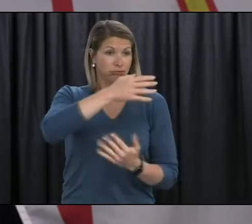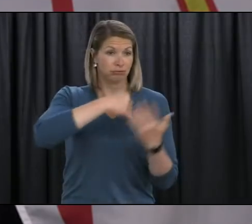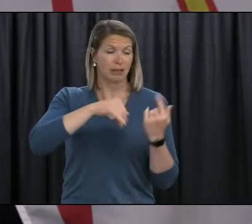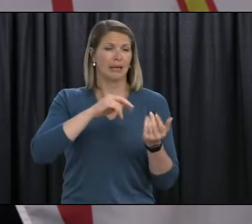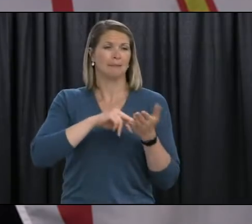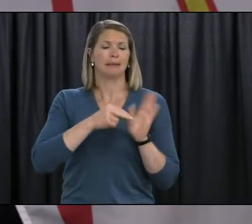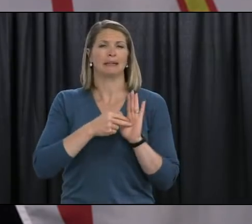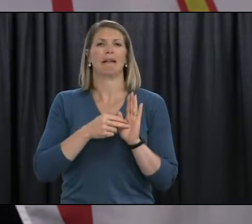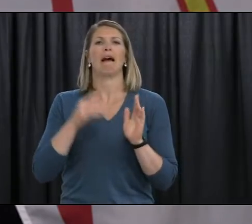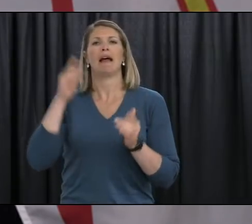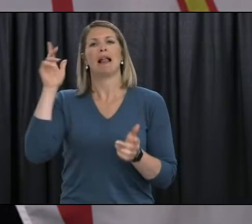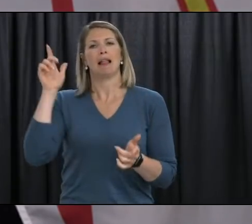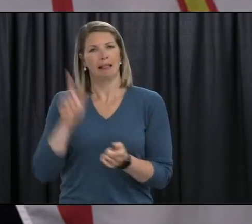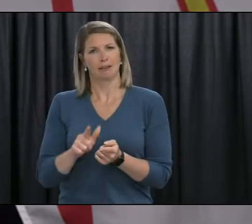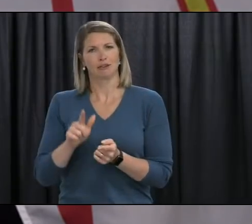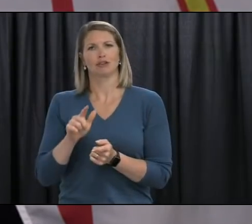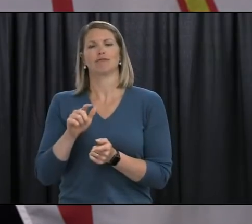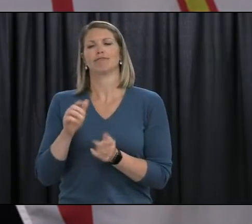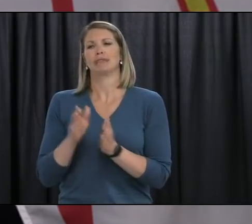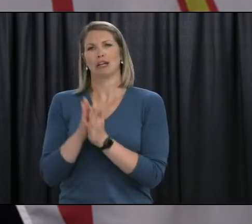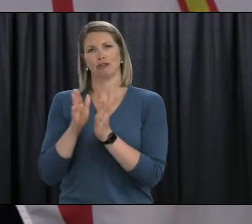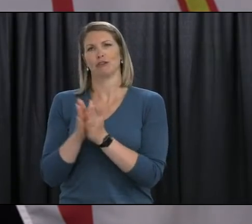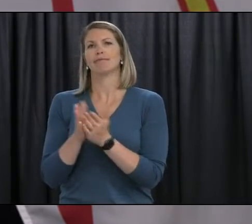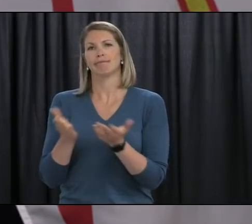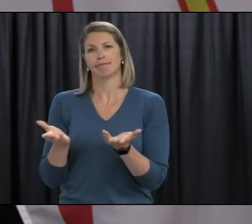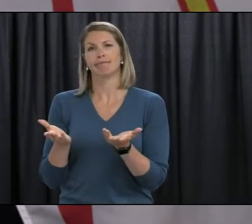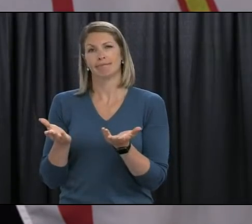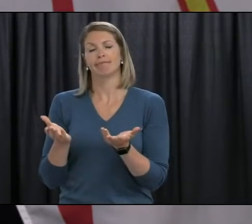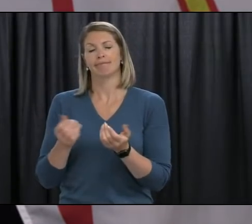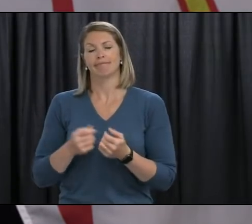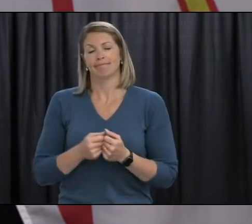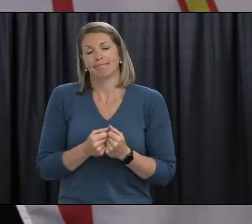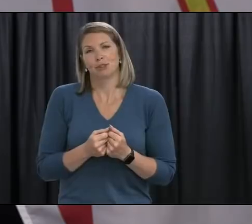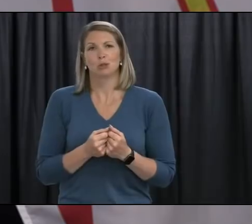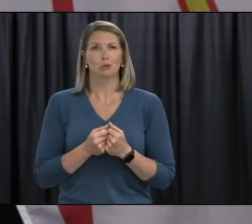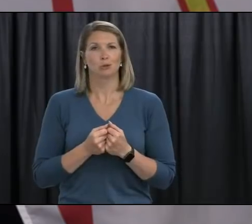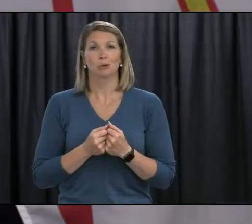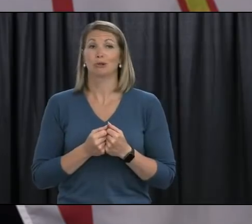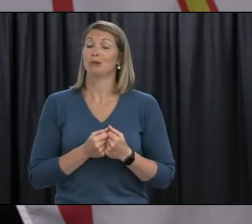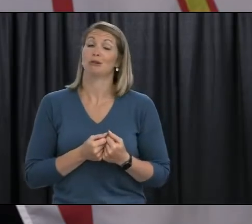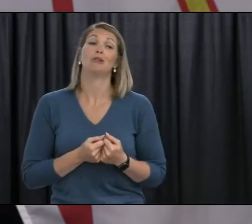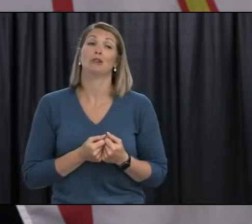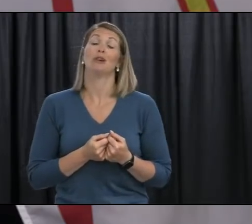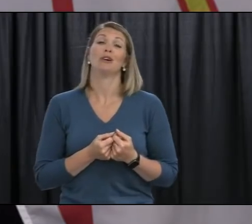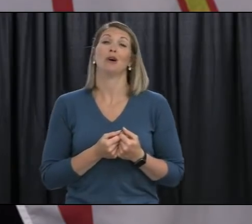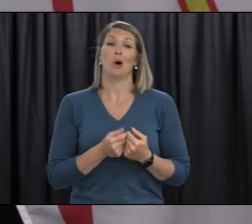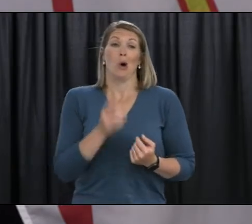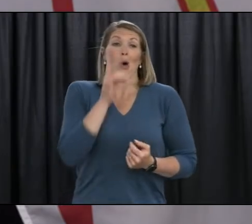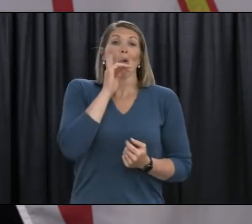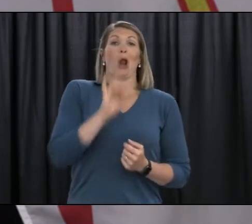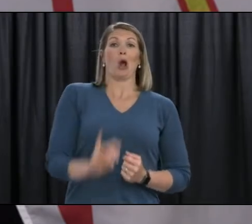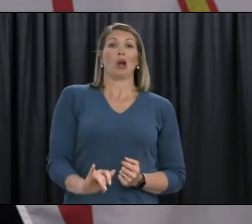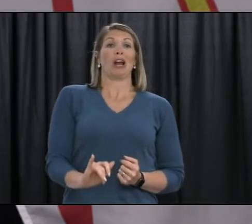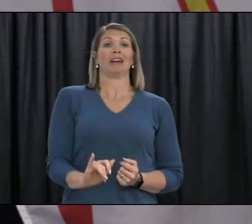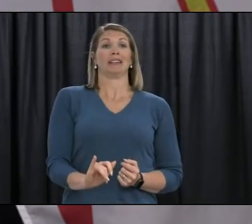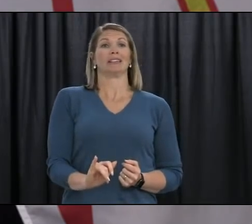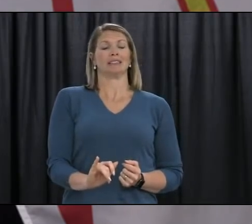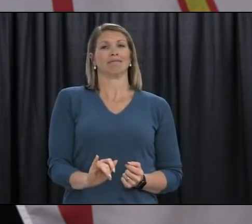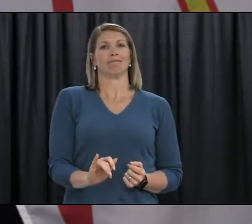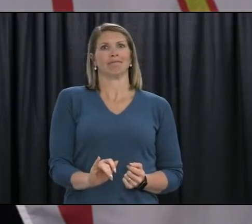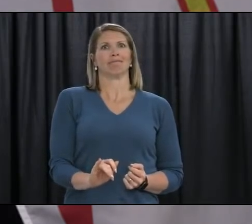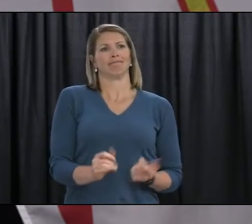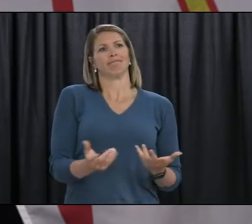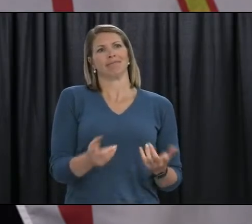consistency there in the person. But it'll be probably as variable as there are homes and personal